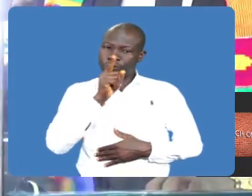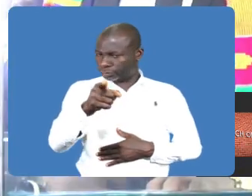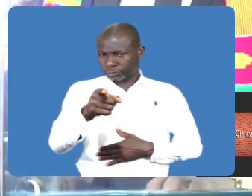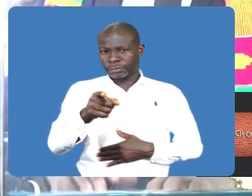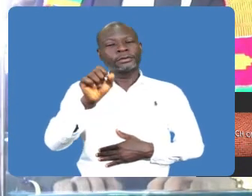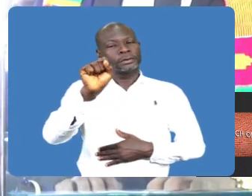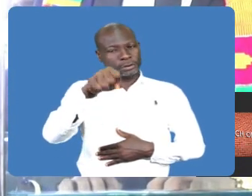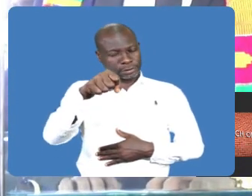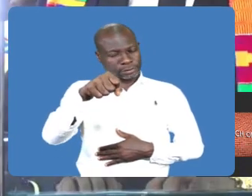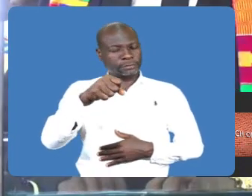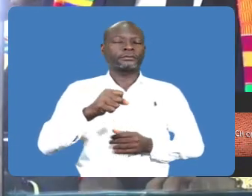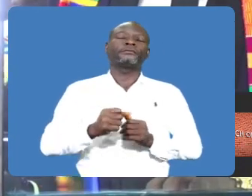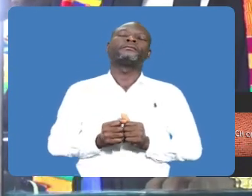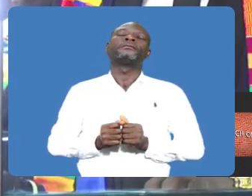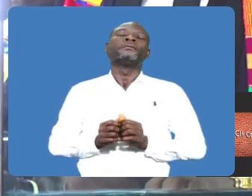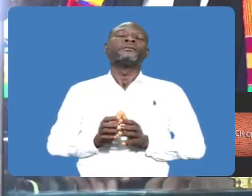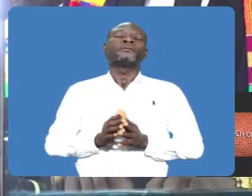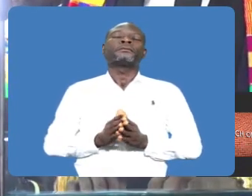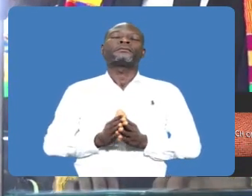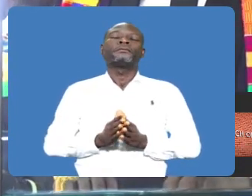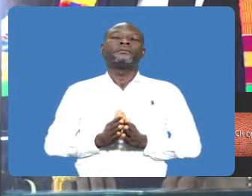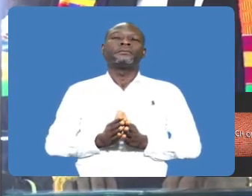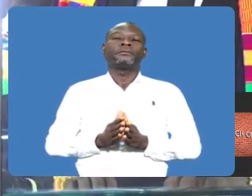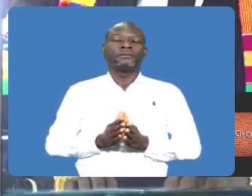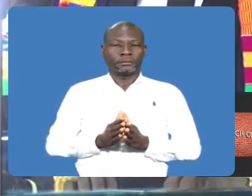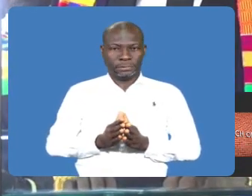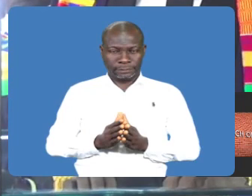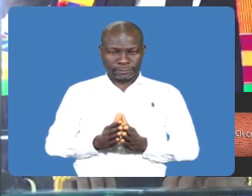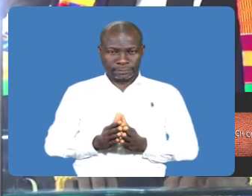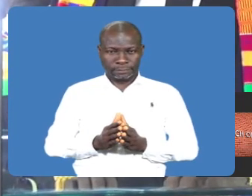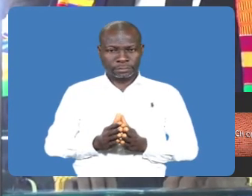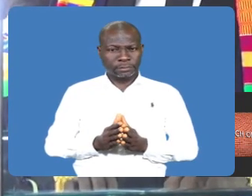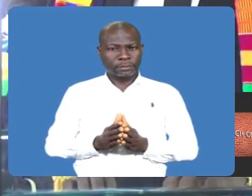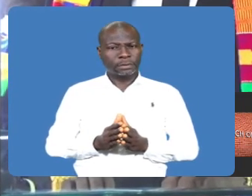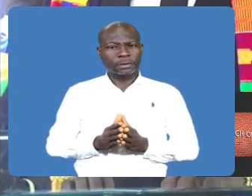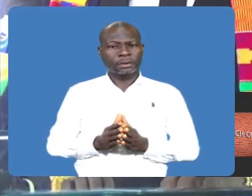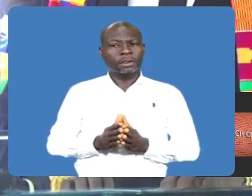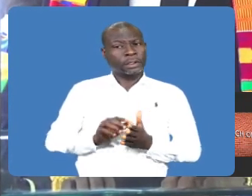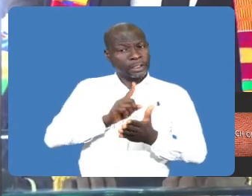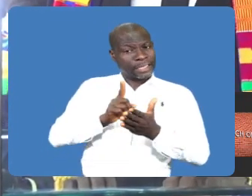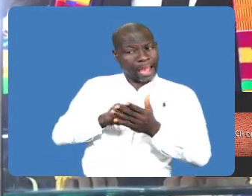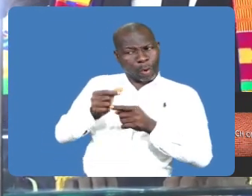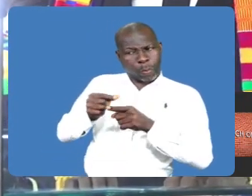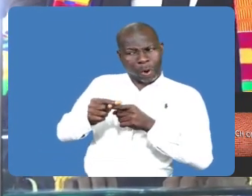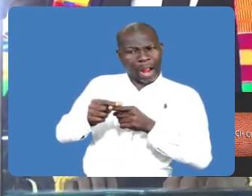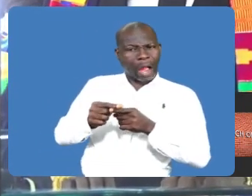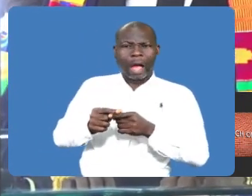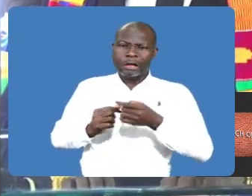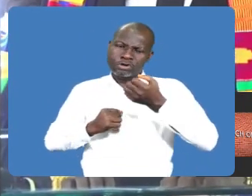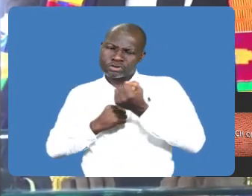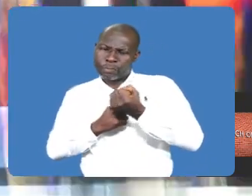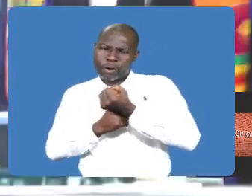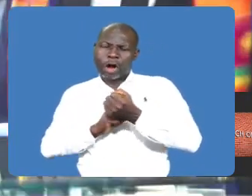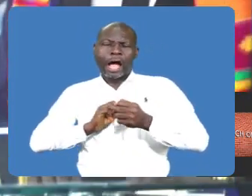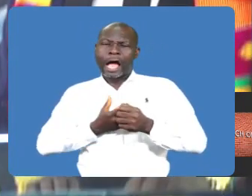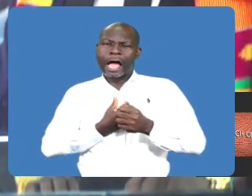So he will say. these words of yours would go a long